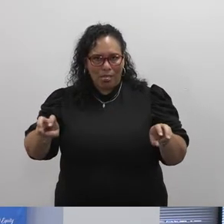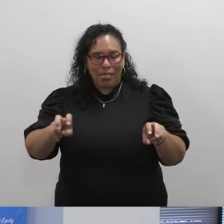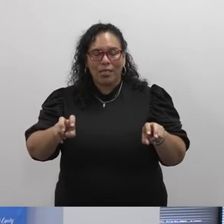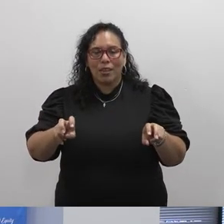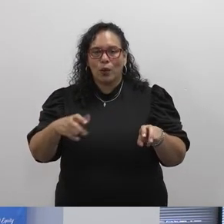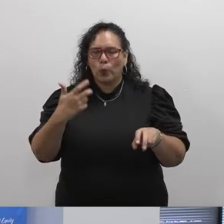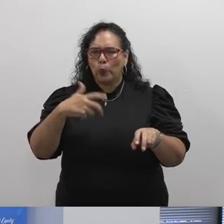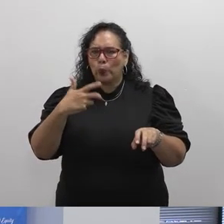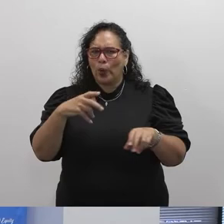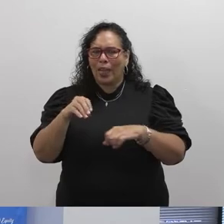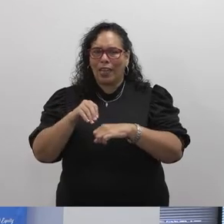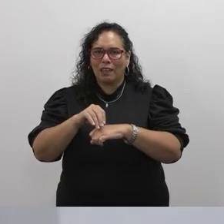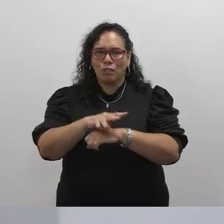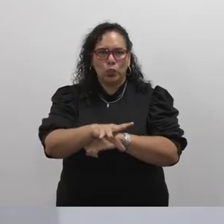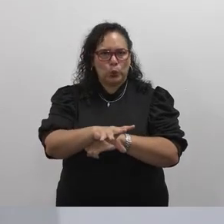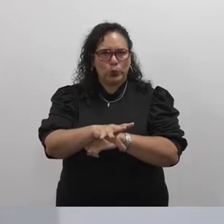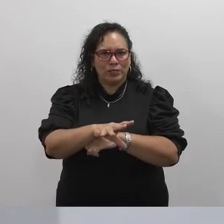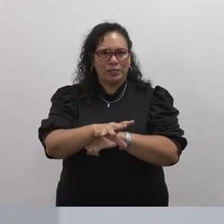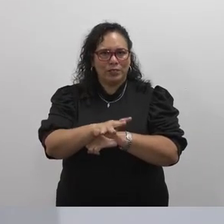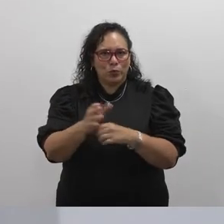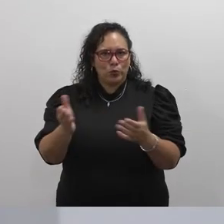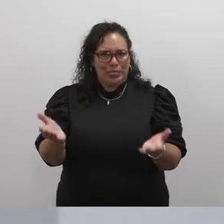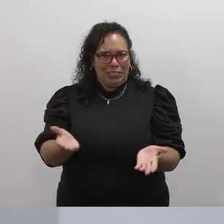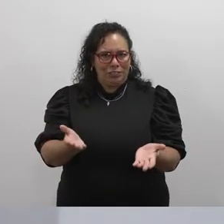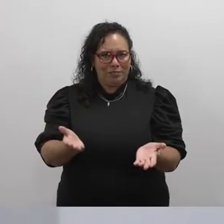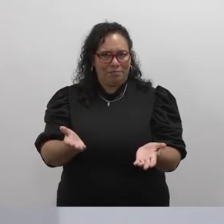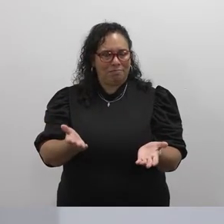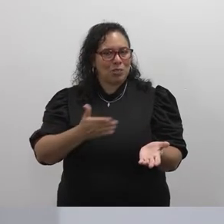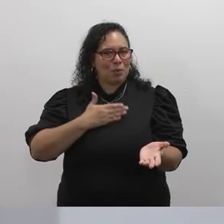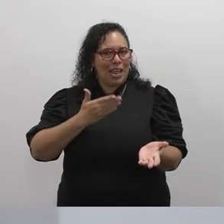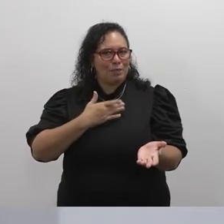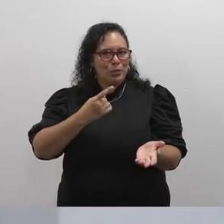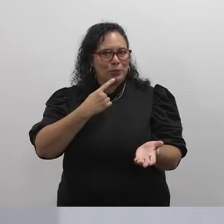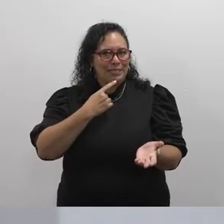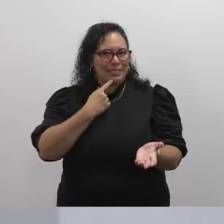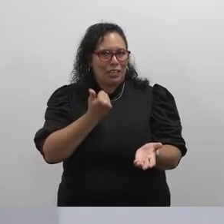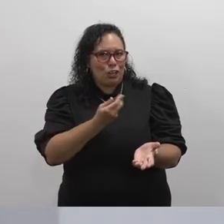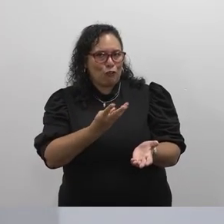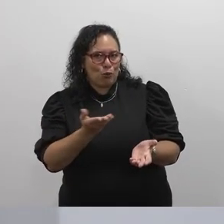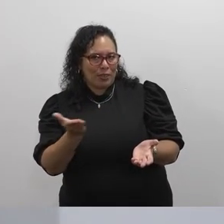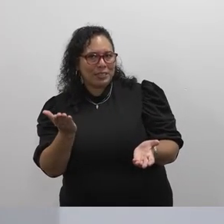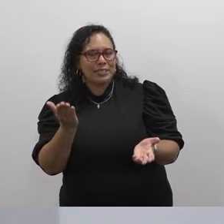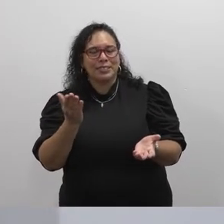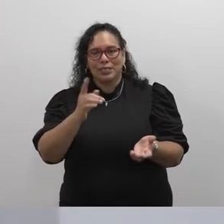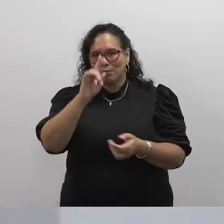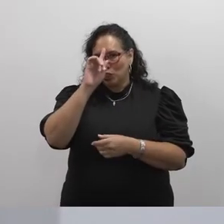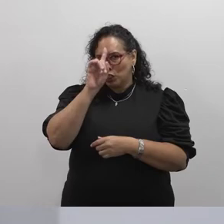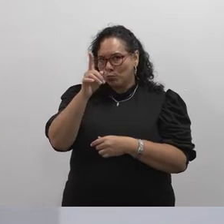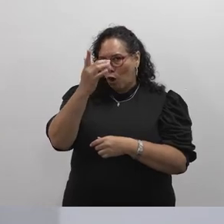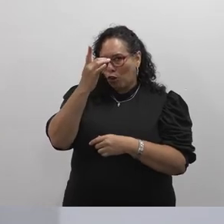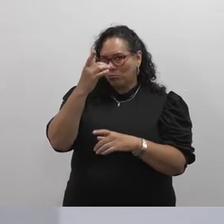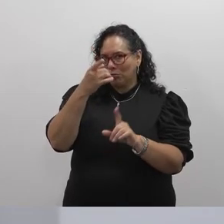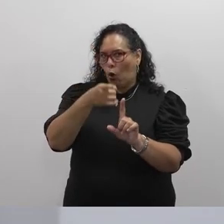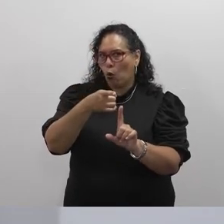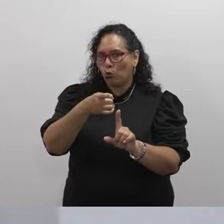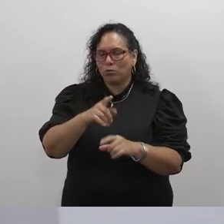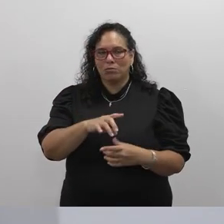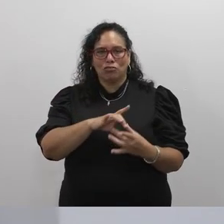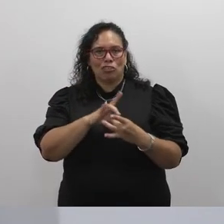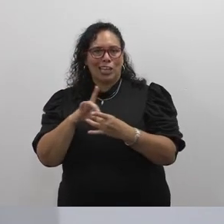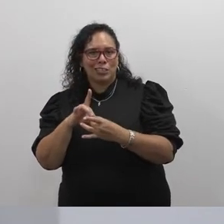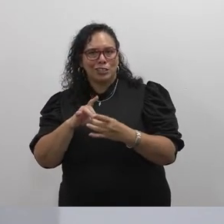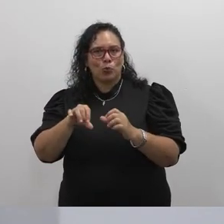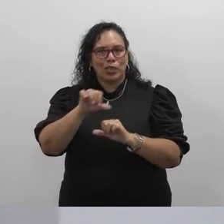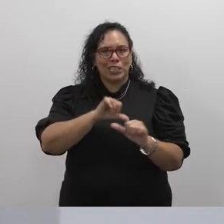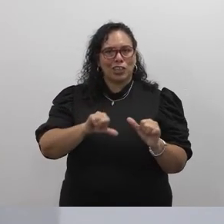tremendous influence on what is here. So I'm glad you named a couple of those things in terms of SMART goals, relationships with each other,